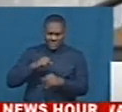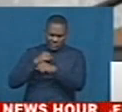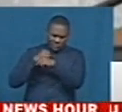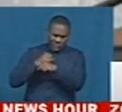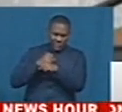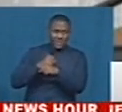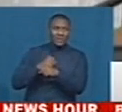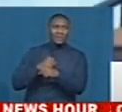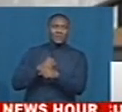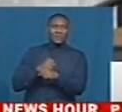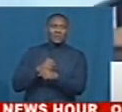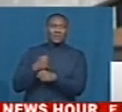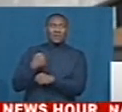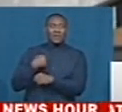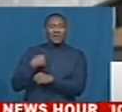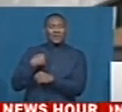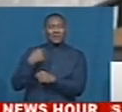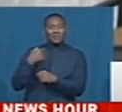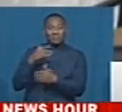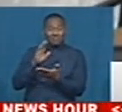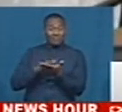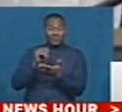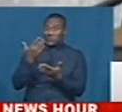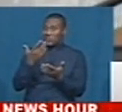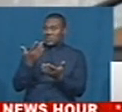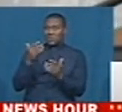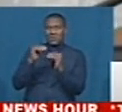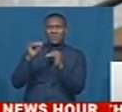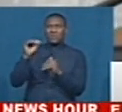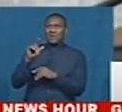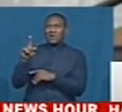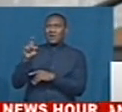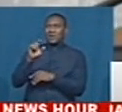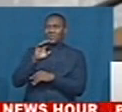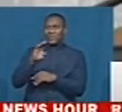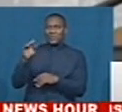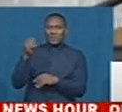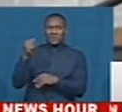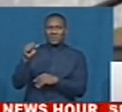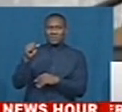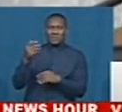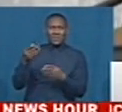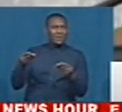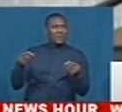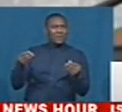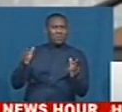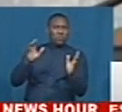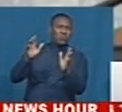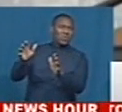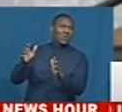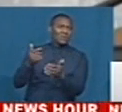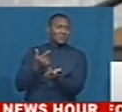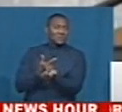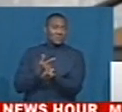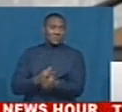wealth. In fact, I believe that you will have over $100 billion on land sitting in Ghana if you can